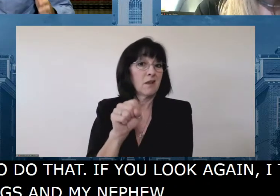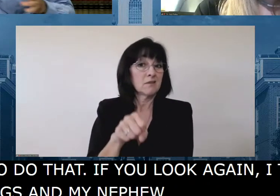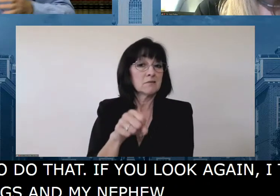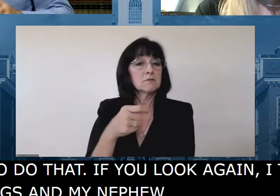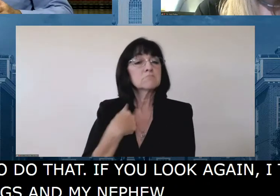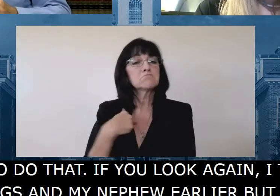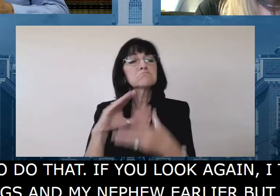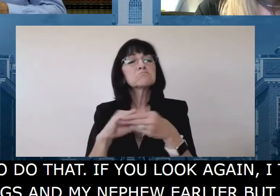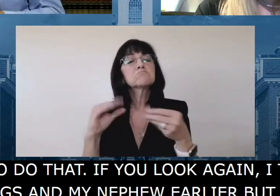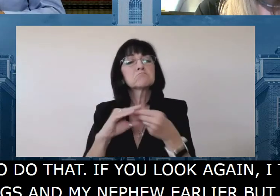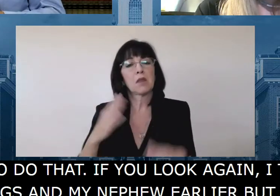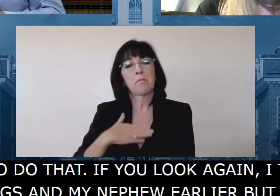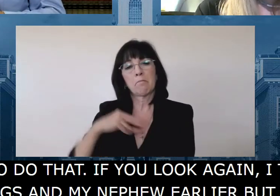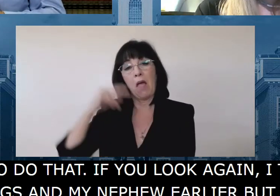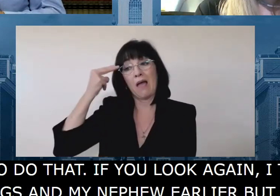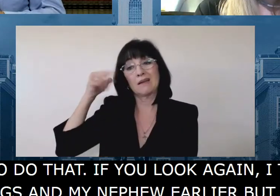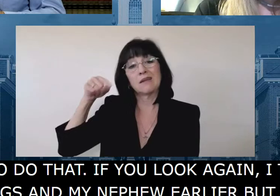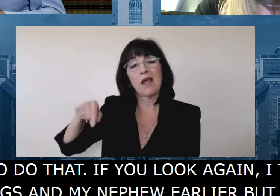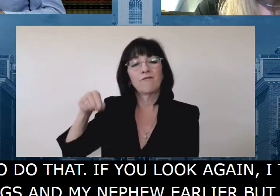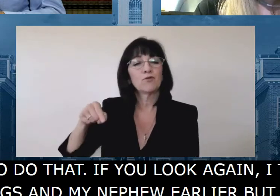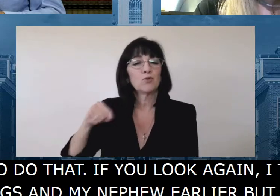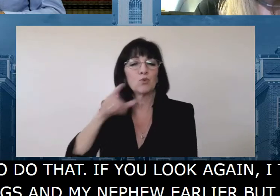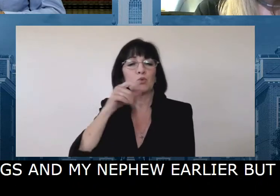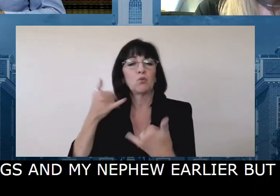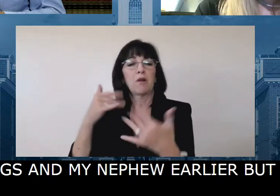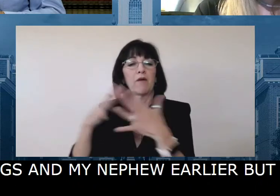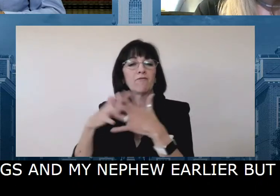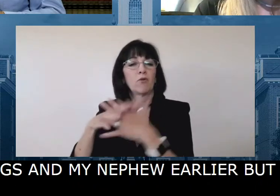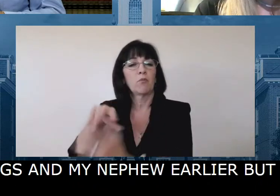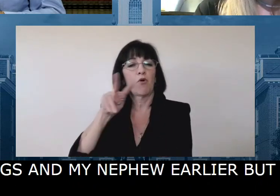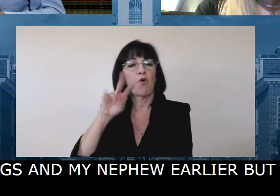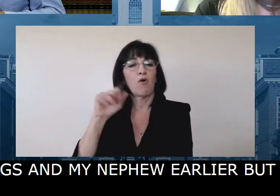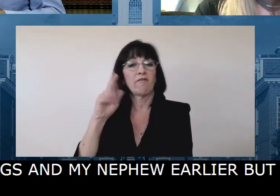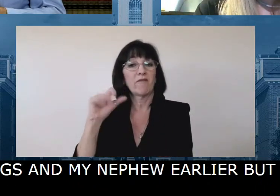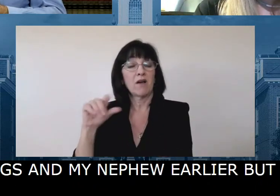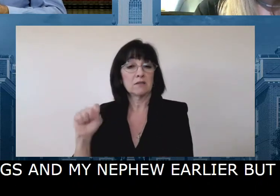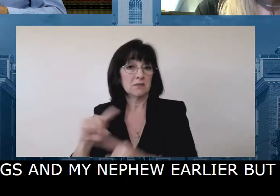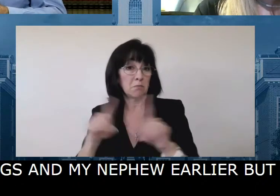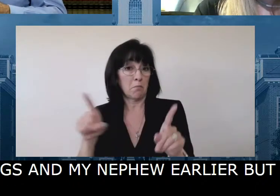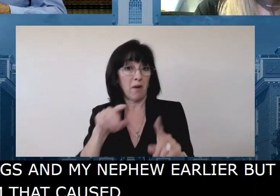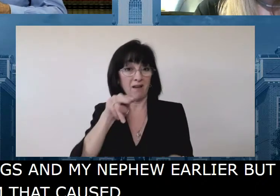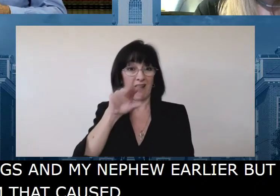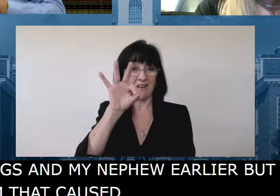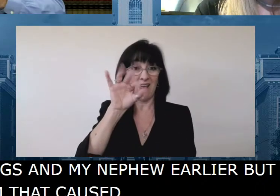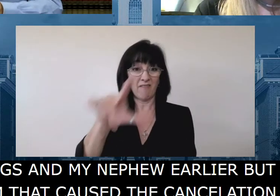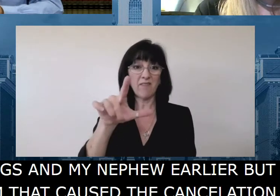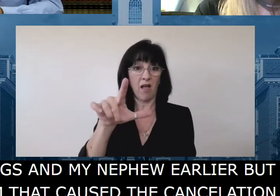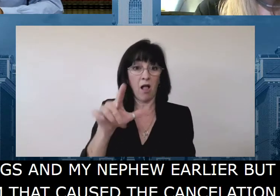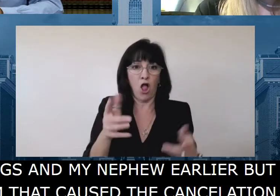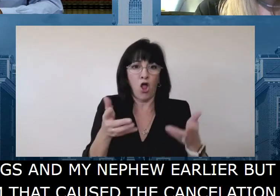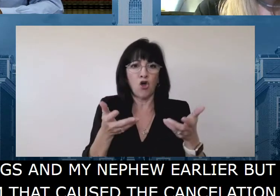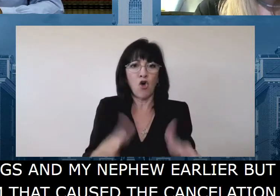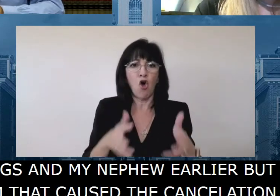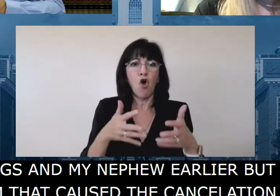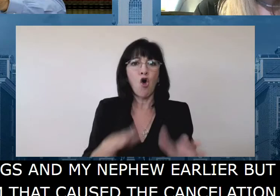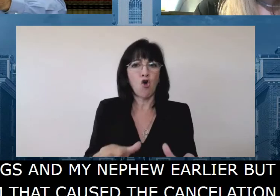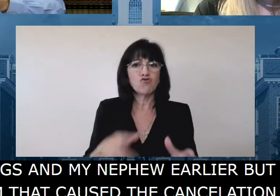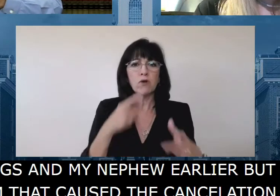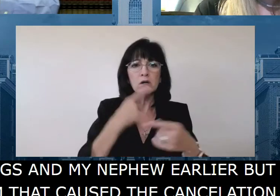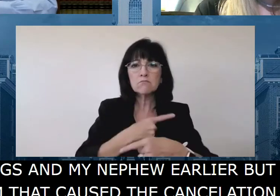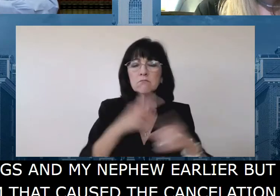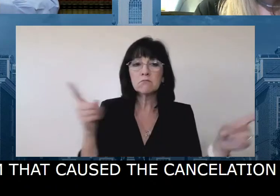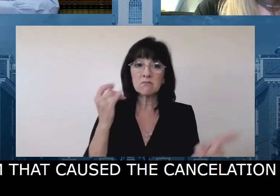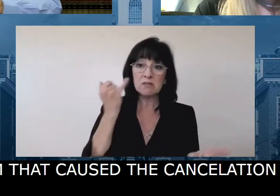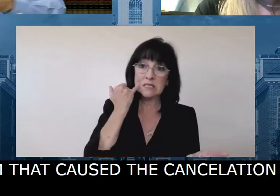if it's your team that's caused the cancellation of a game, you take the loss, and something